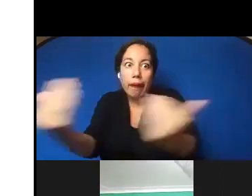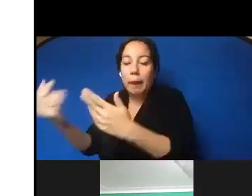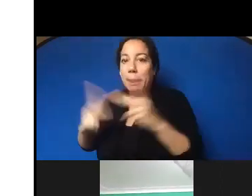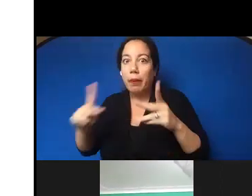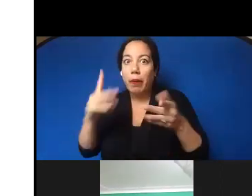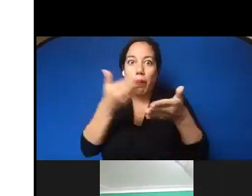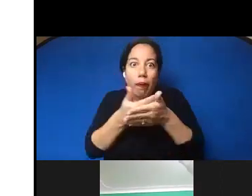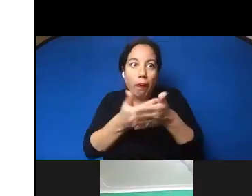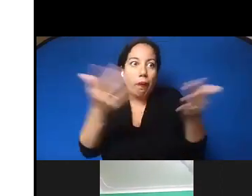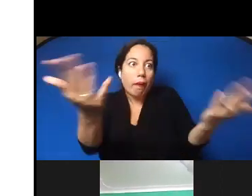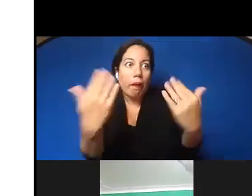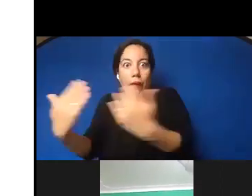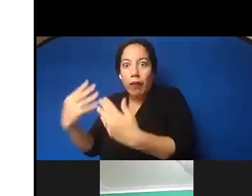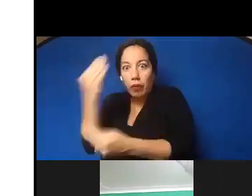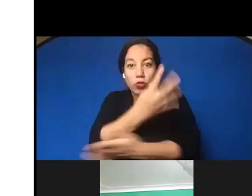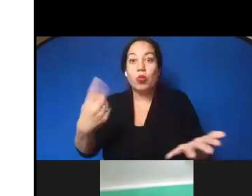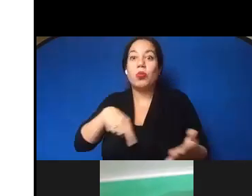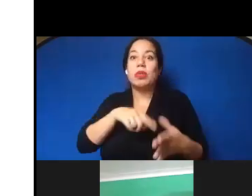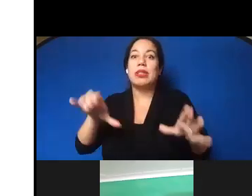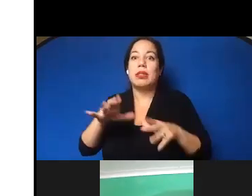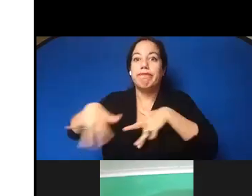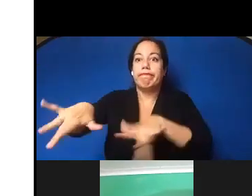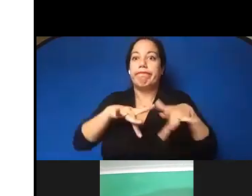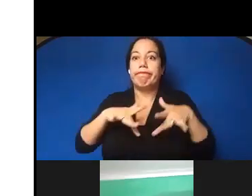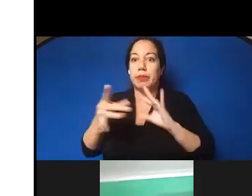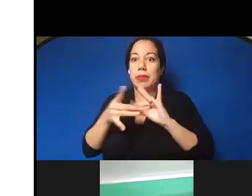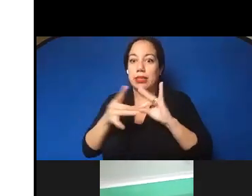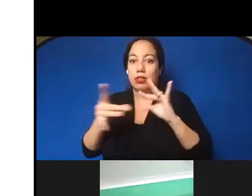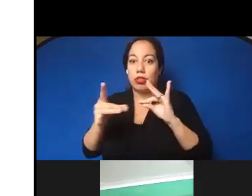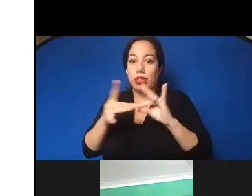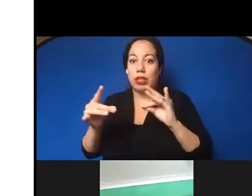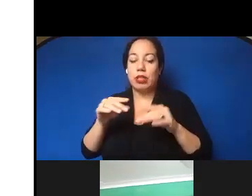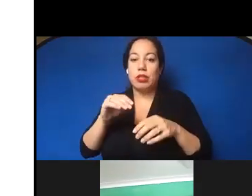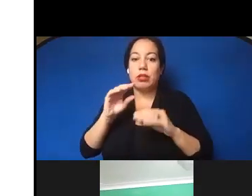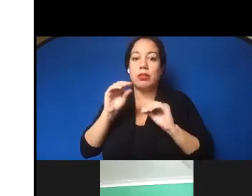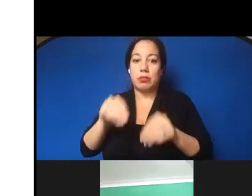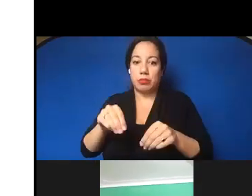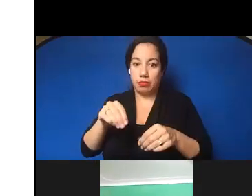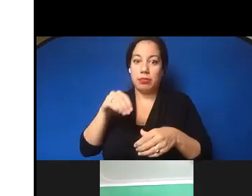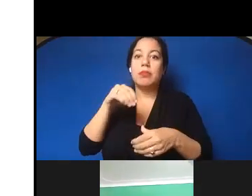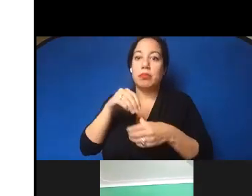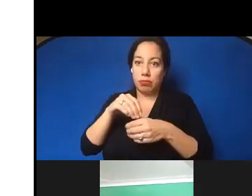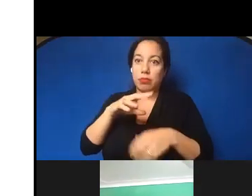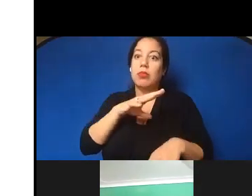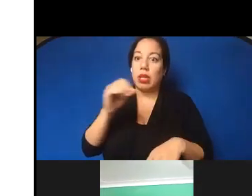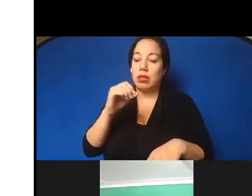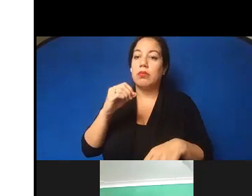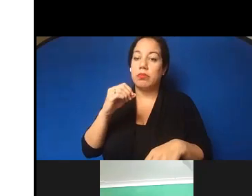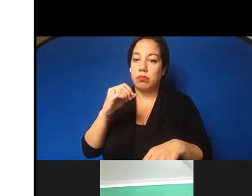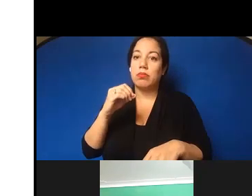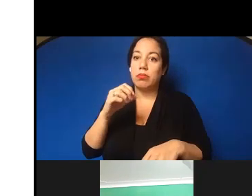to pre-record the message and put it in the bicycle, and then of course we